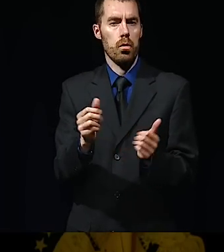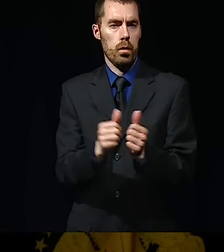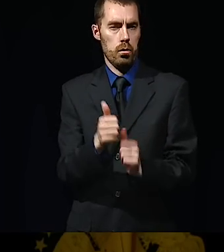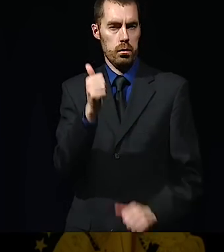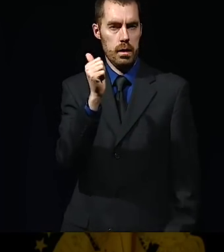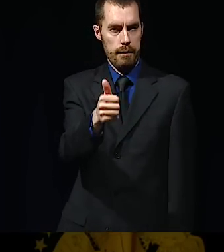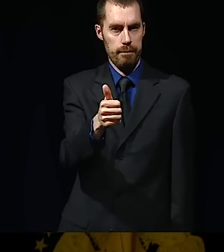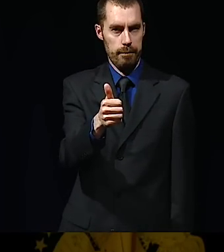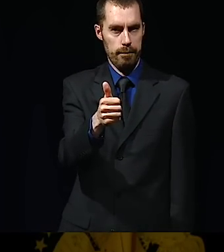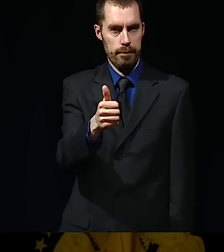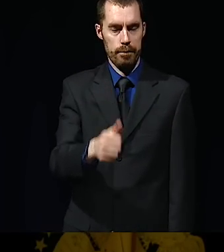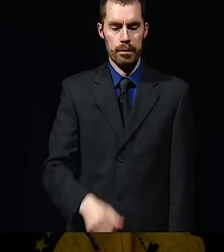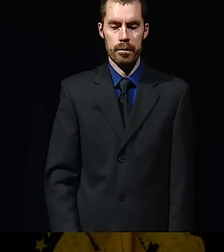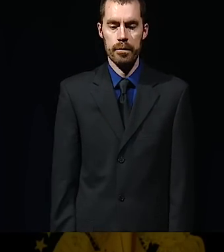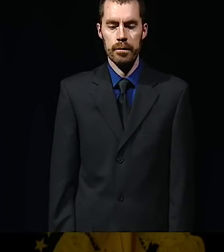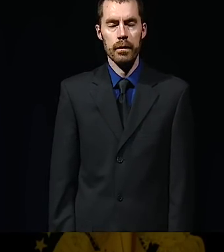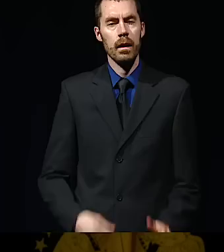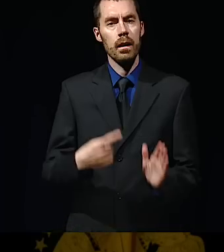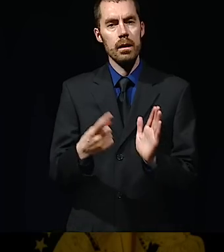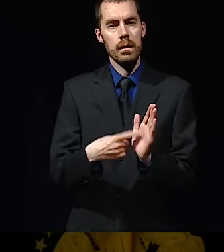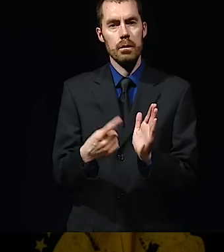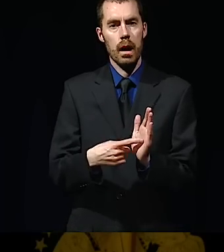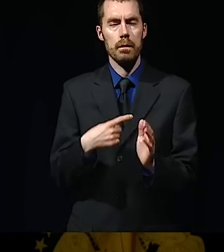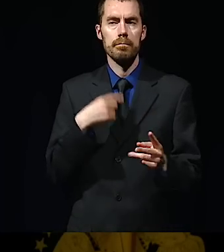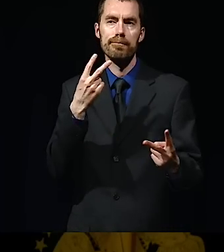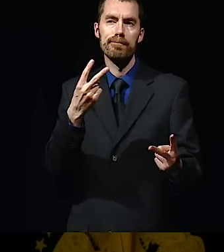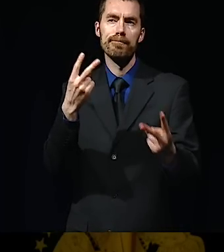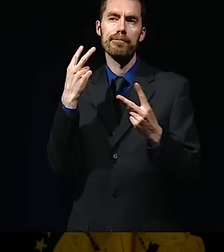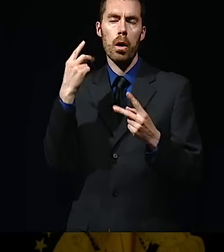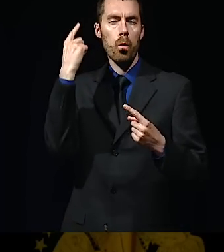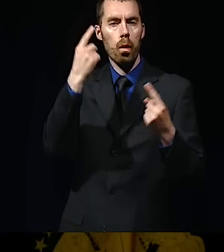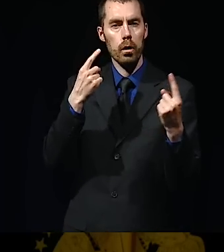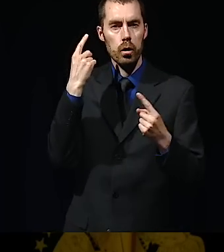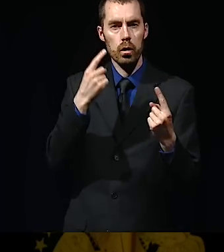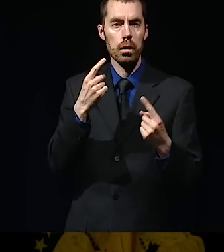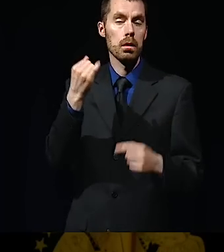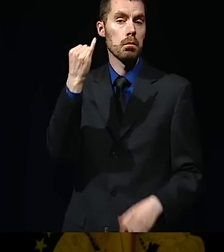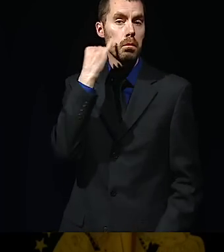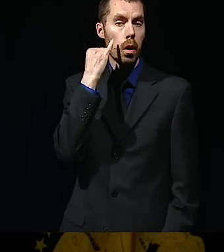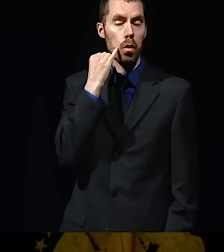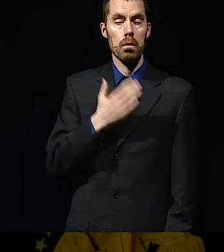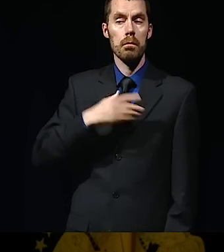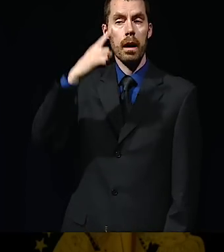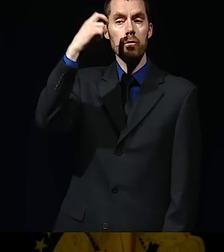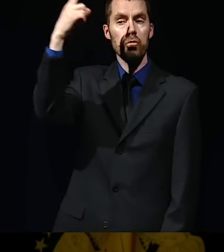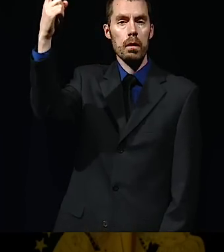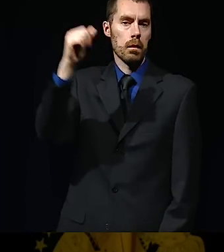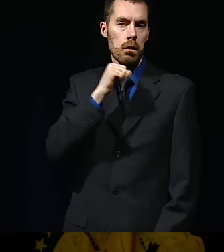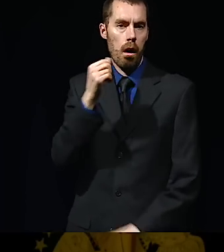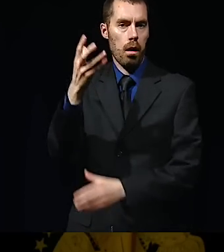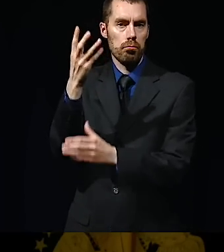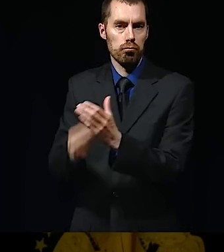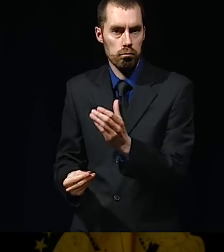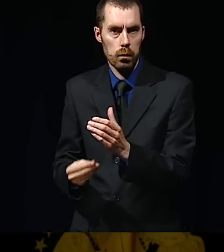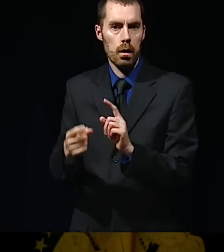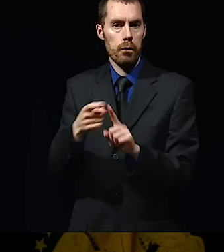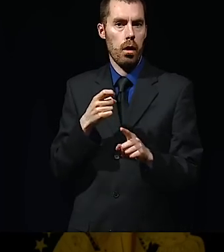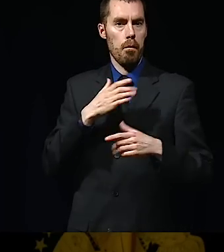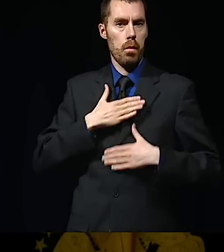yourself." There are times that I wonder what would have happened if some of my dreams had not ended because of my body betraying